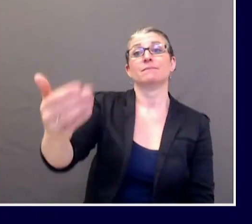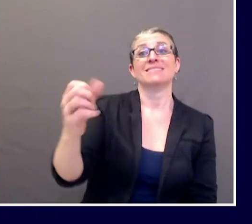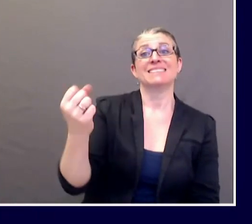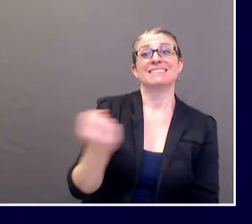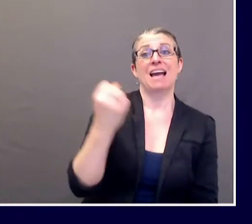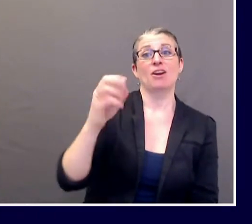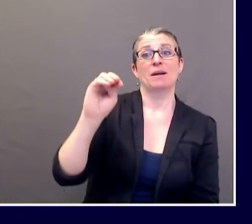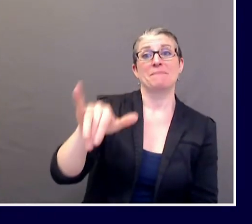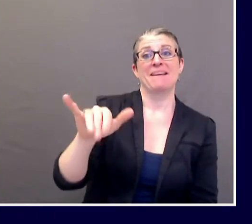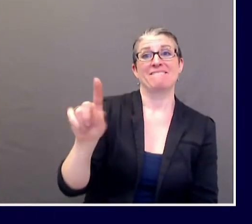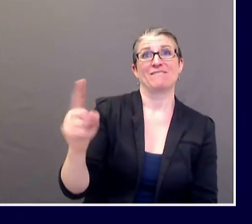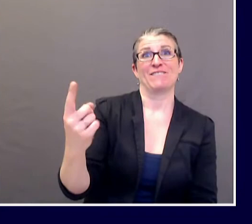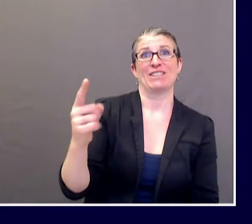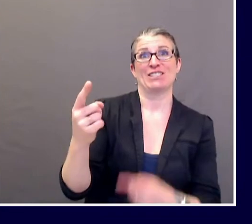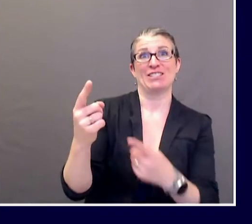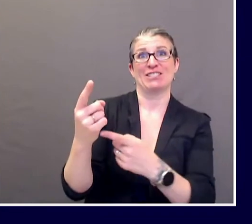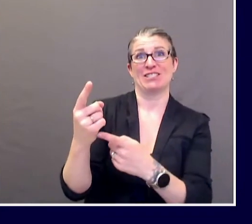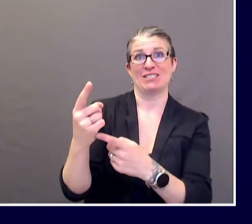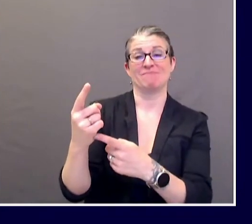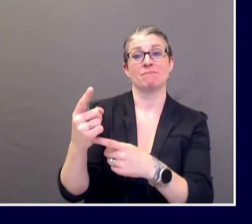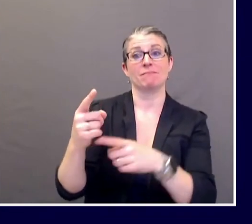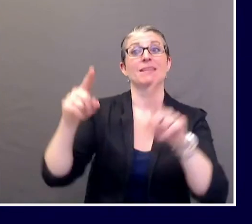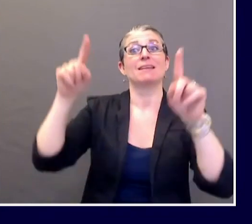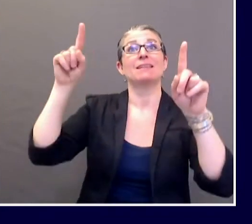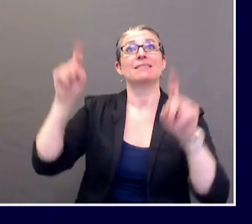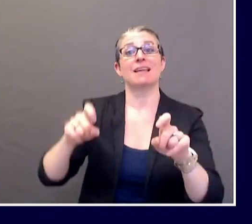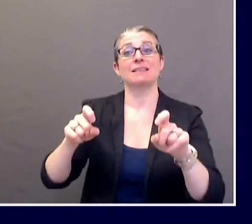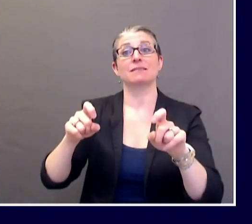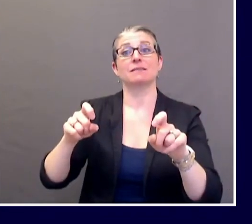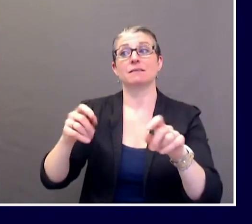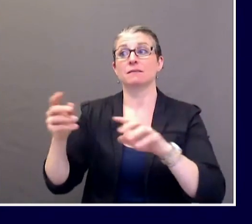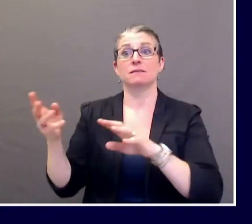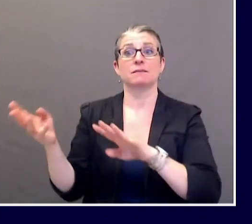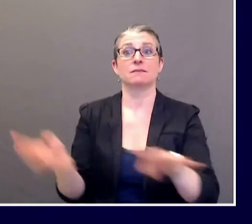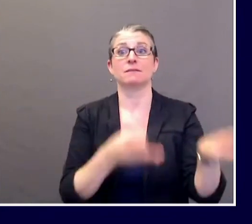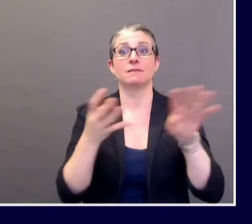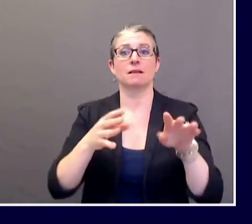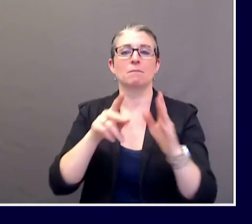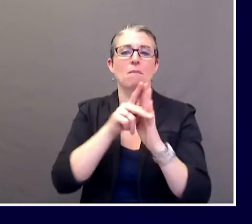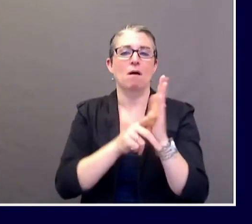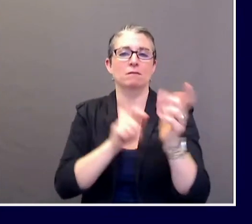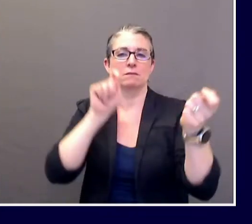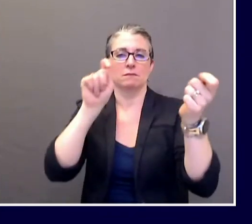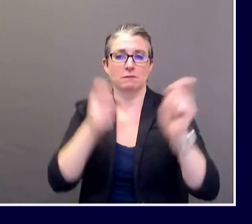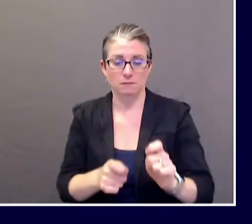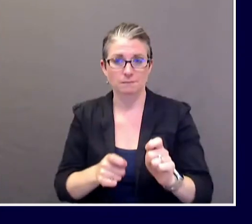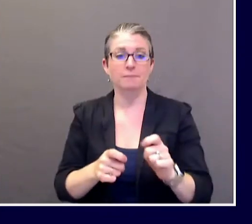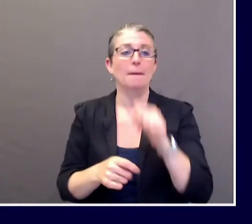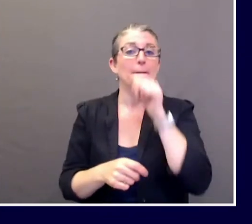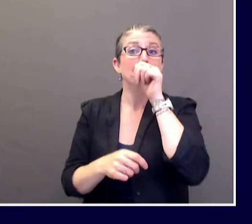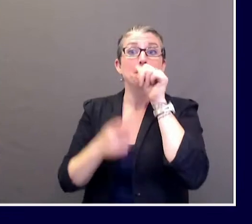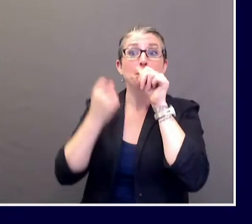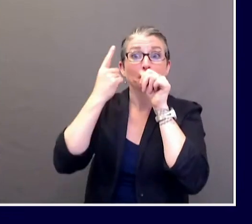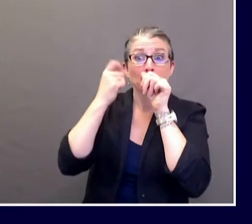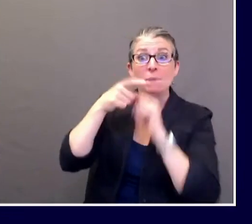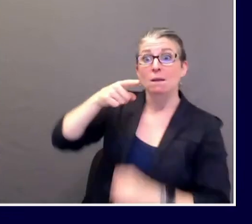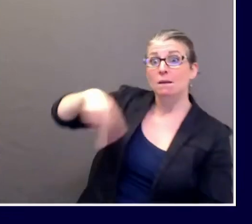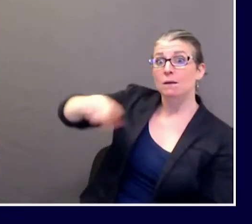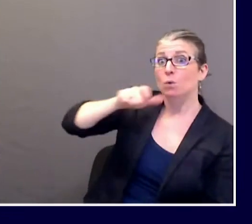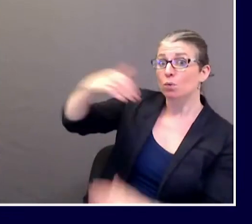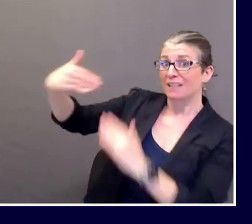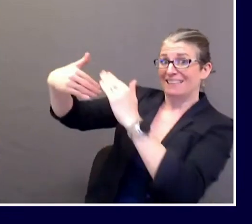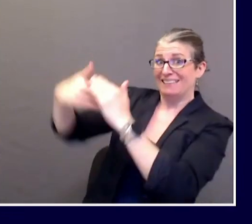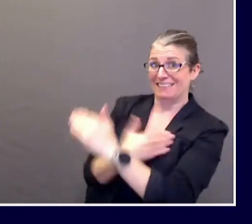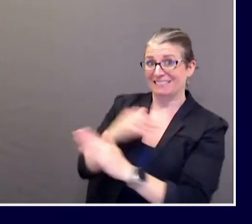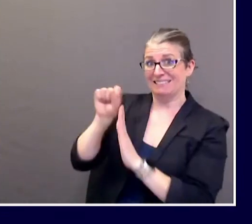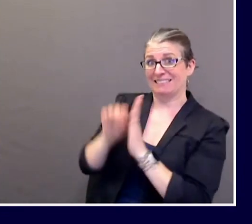you're unvaccinated and travel to and from states outside of New England. All that said, we still do recommend that you get a test. We know a lot of people are coming